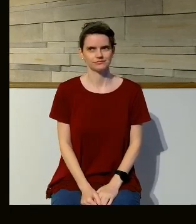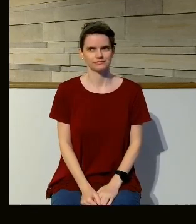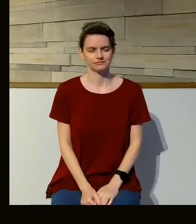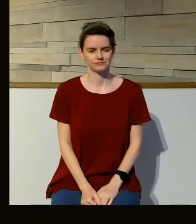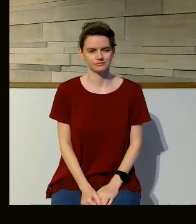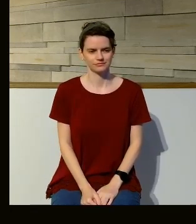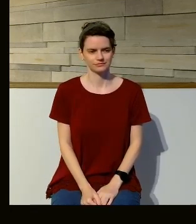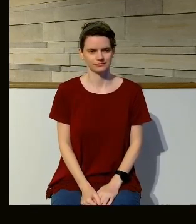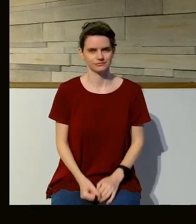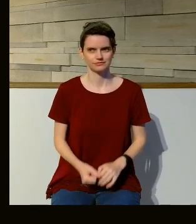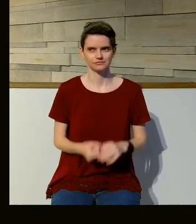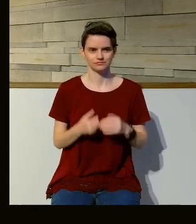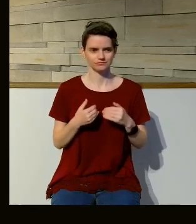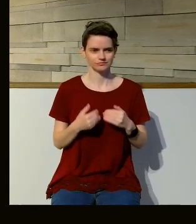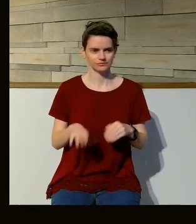The soul, briefly.